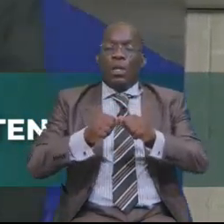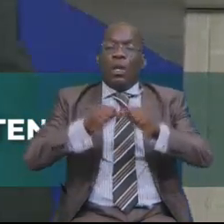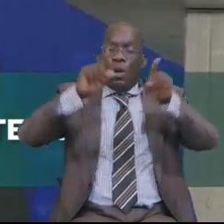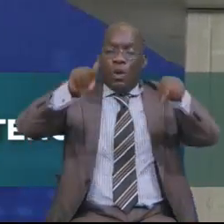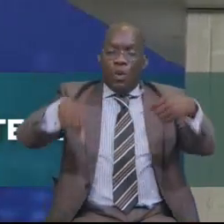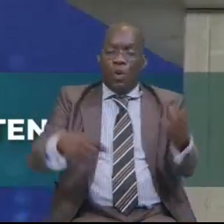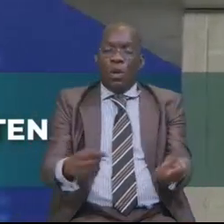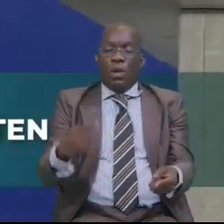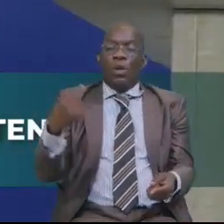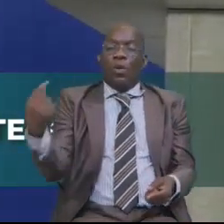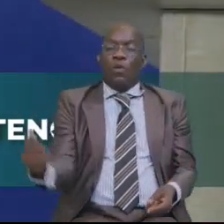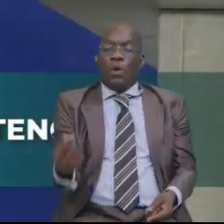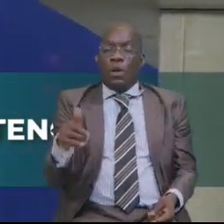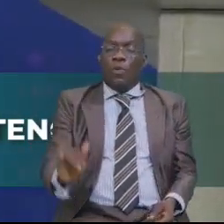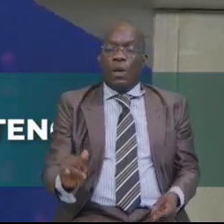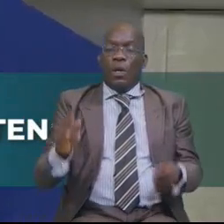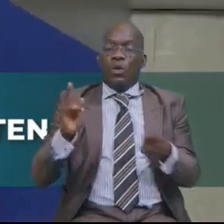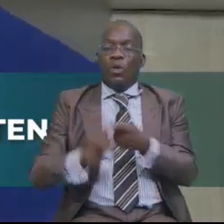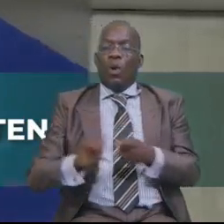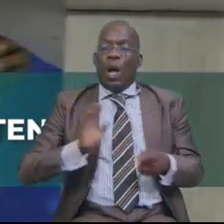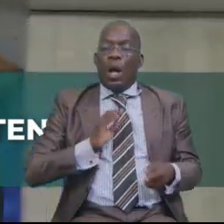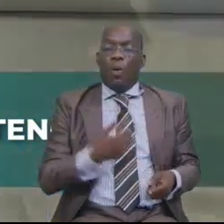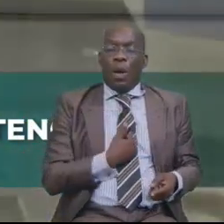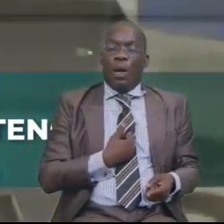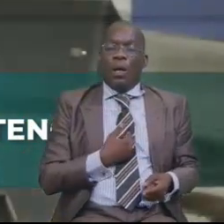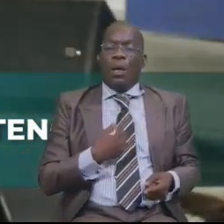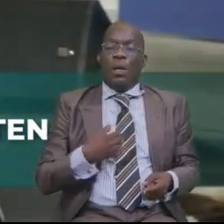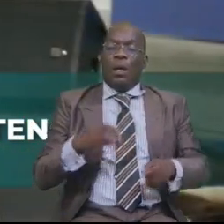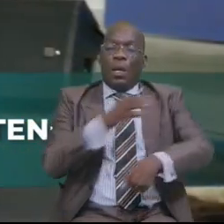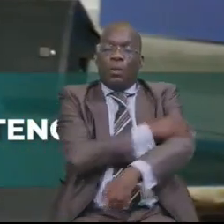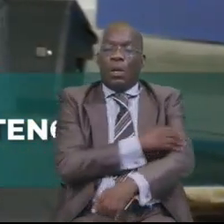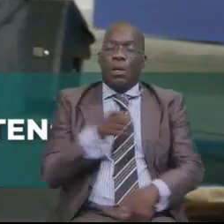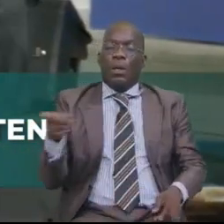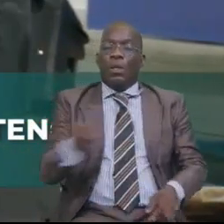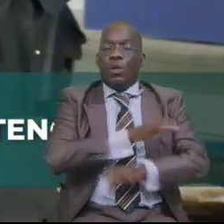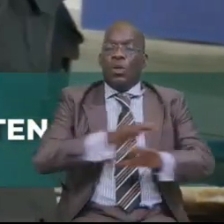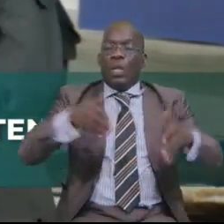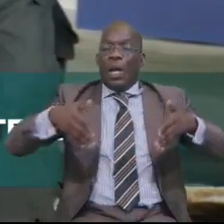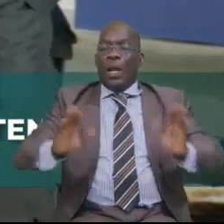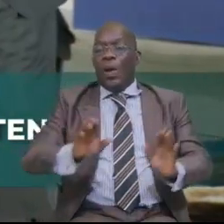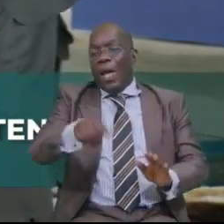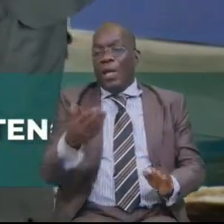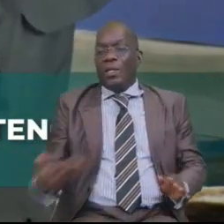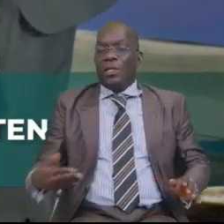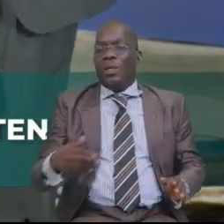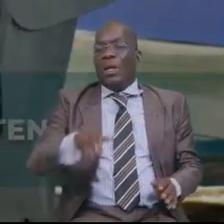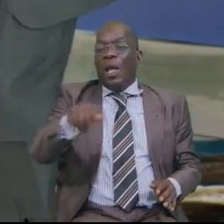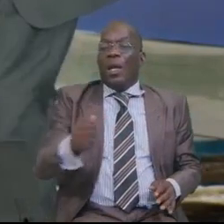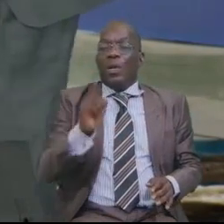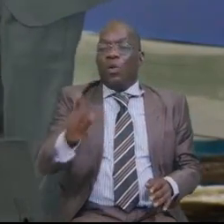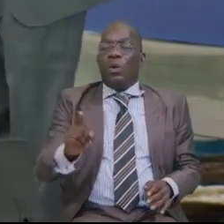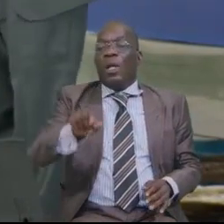They do not allow anything. They do not allow anyone. They do not allow whatever is under